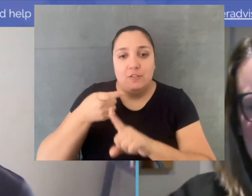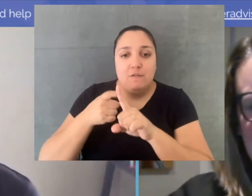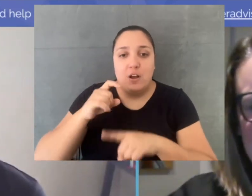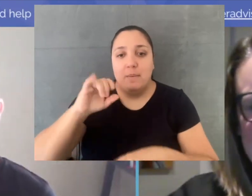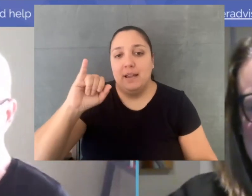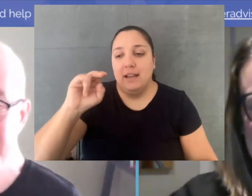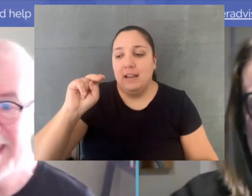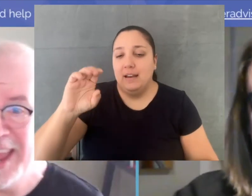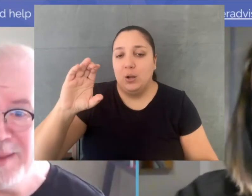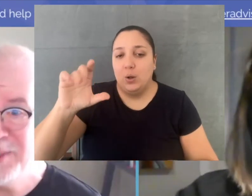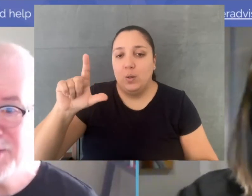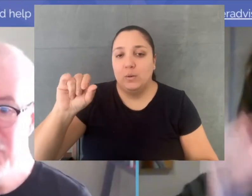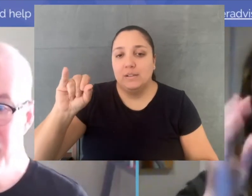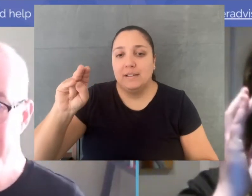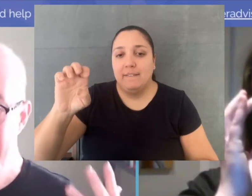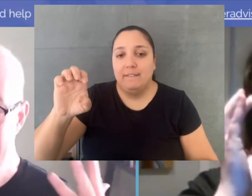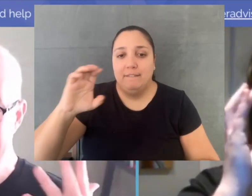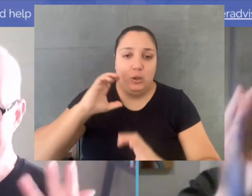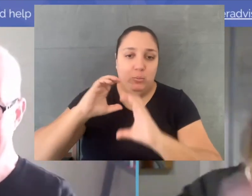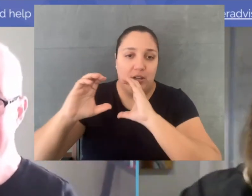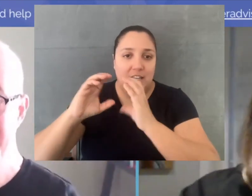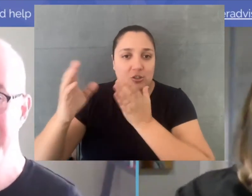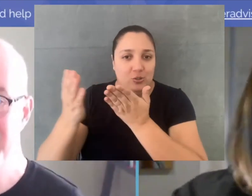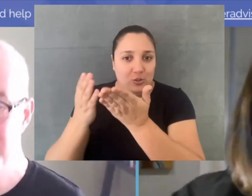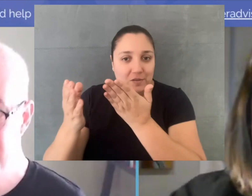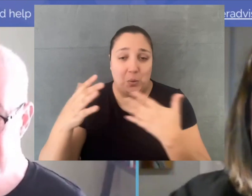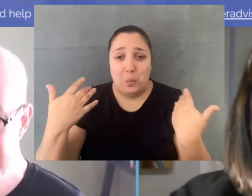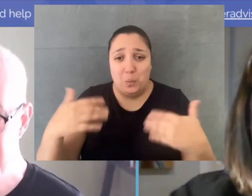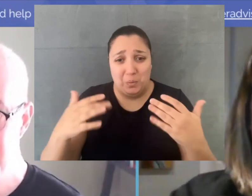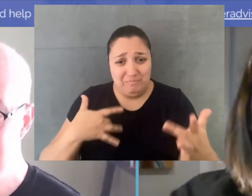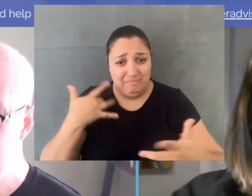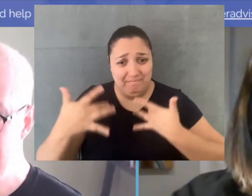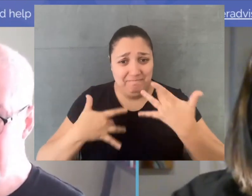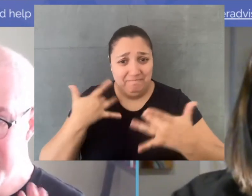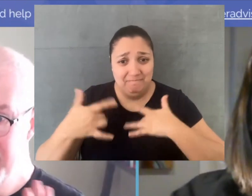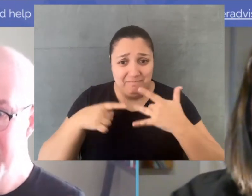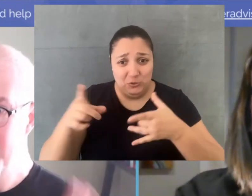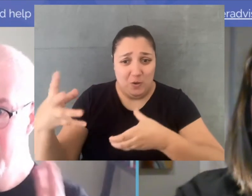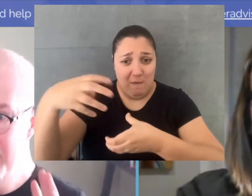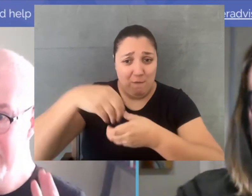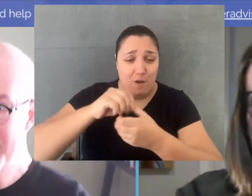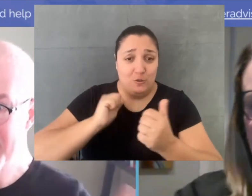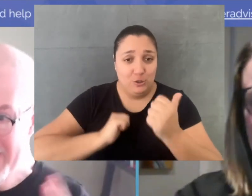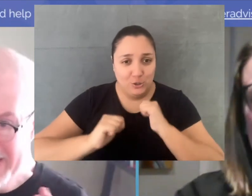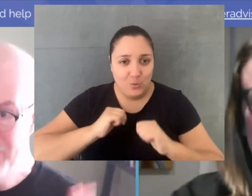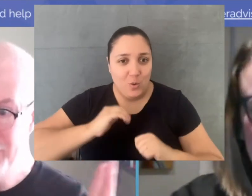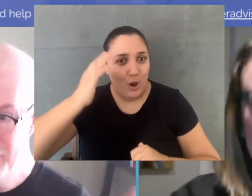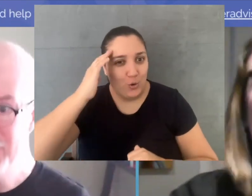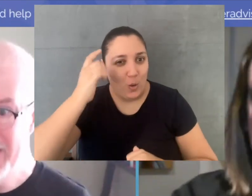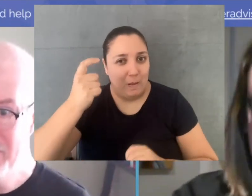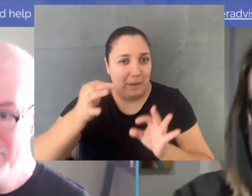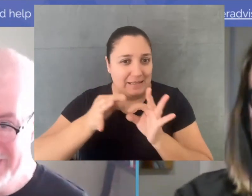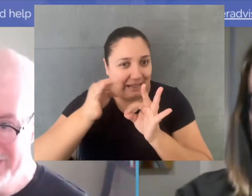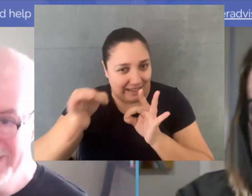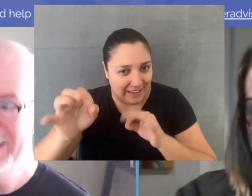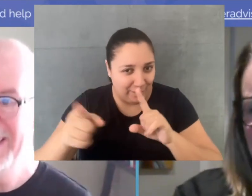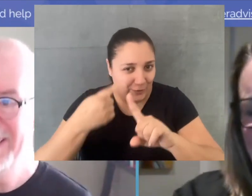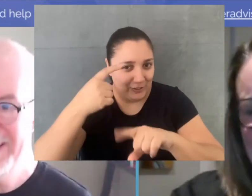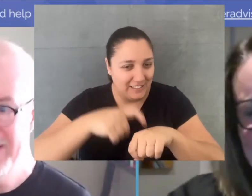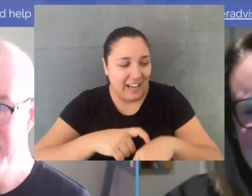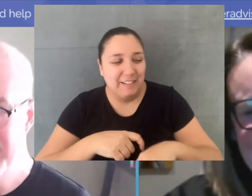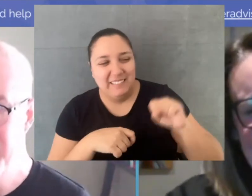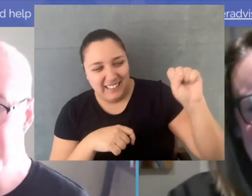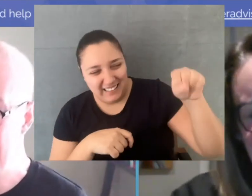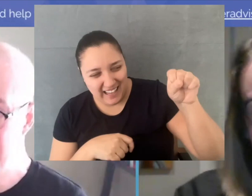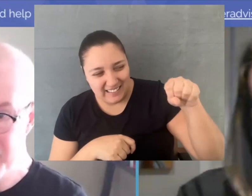Communication Services. I am so excited that we finally got you in the show. I know we had a little bit of a delay the first time around. Yes.